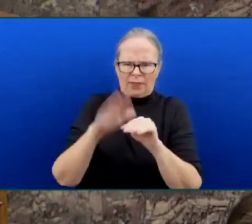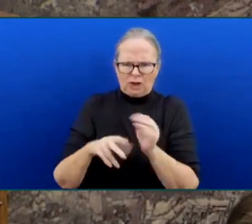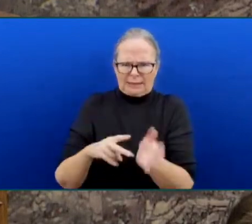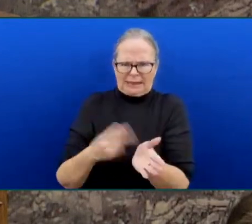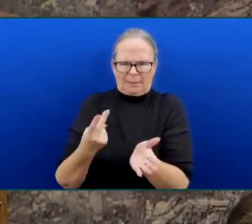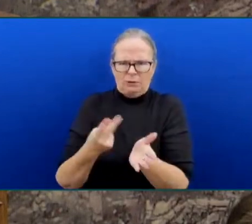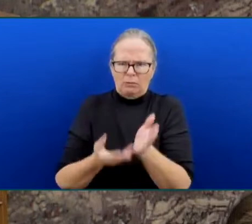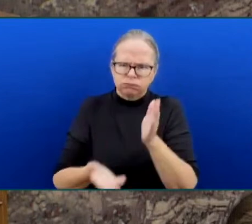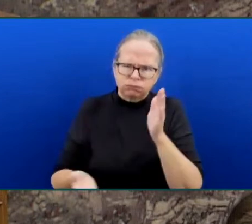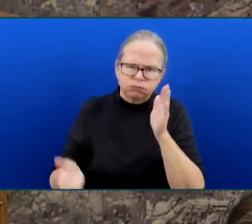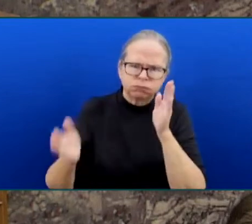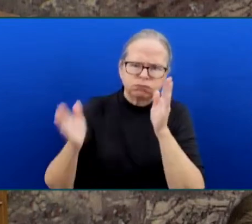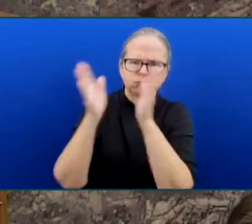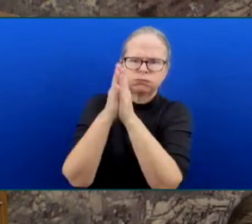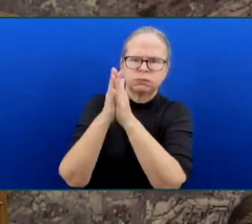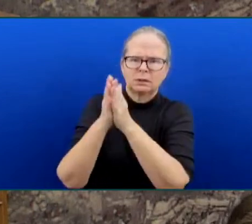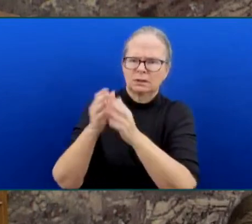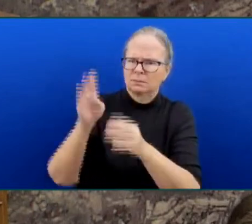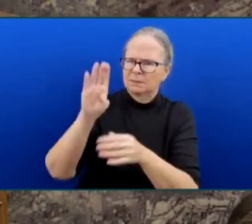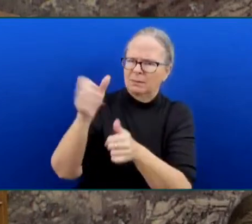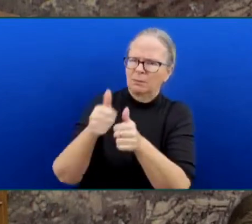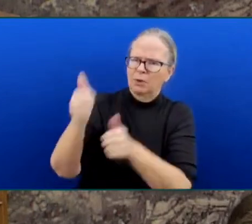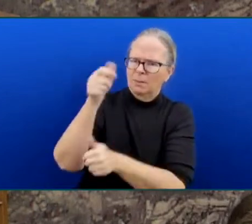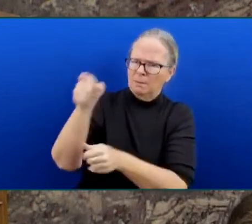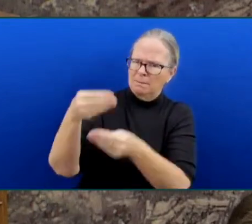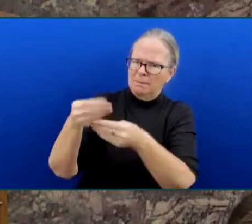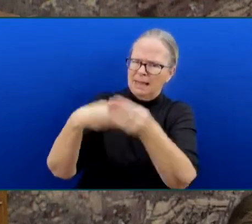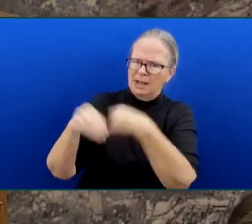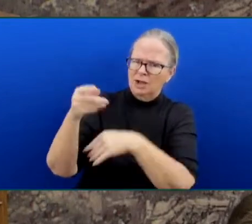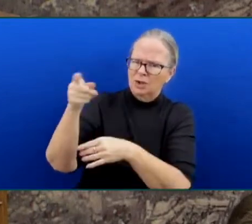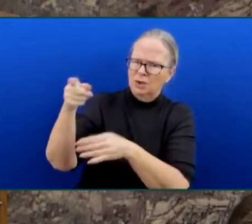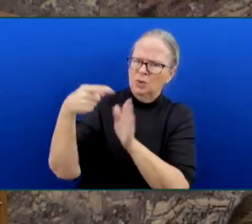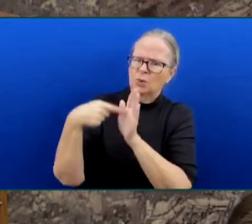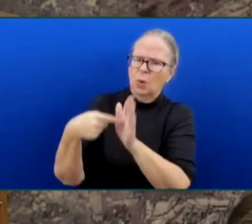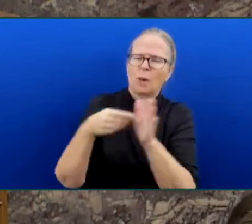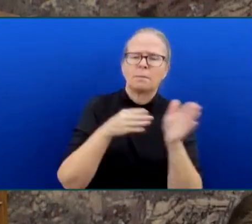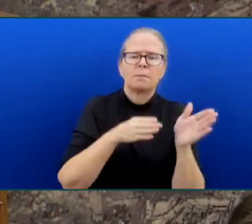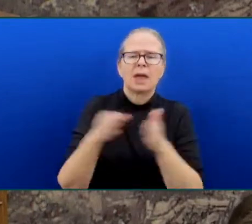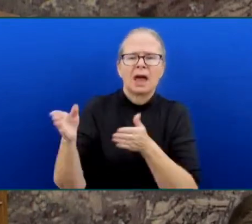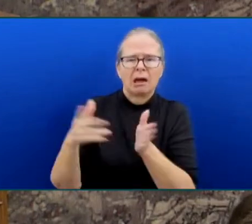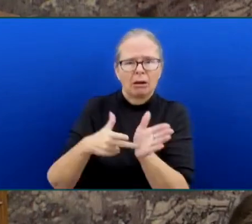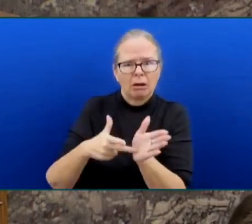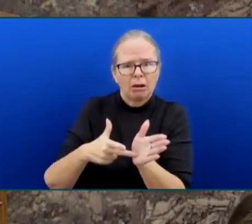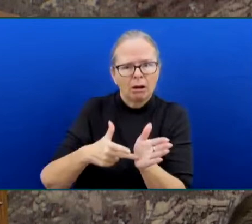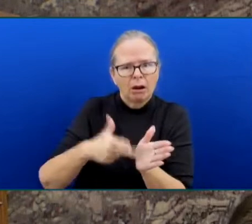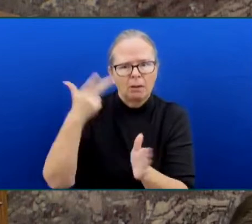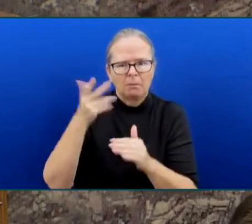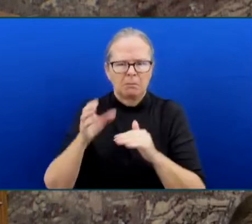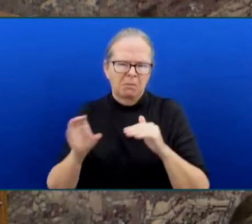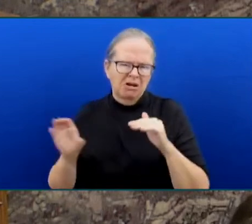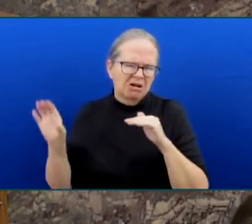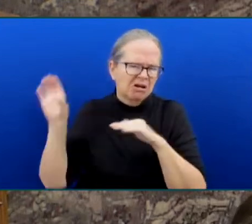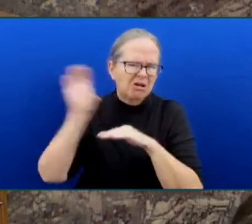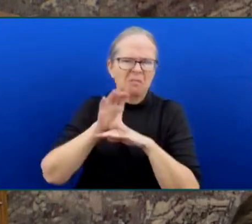documents show that he plans to triple the carbon tax on home heating, costing homeowners